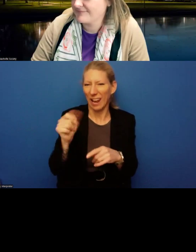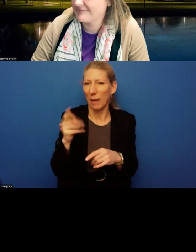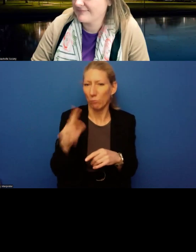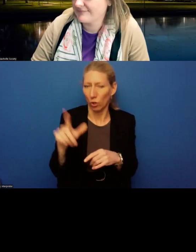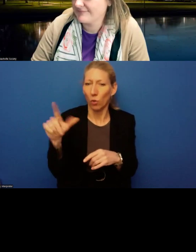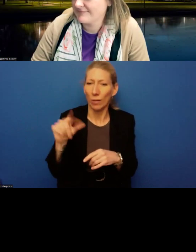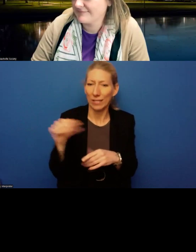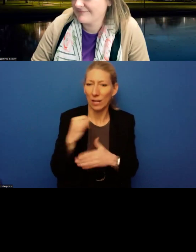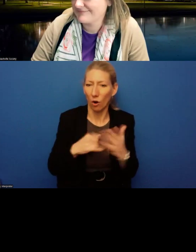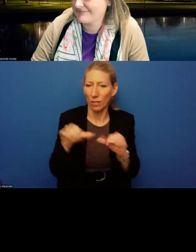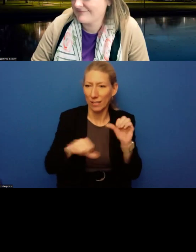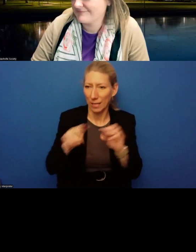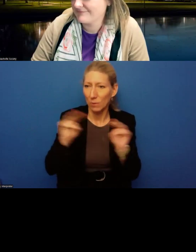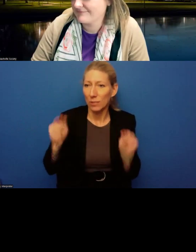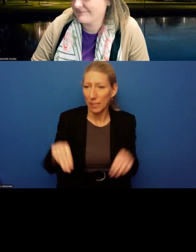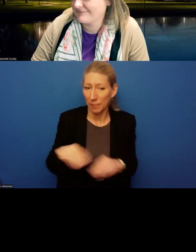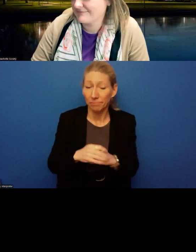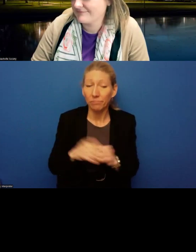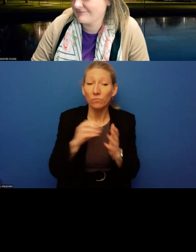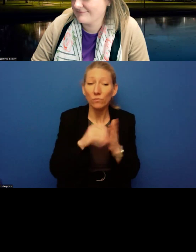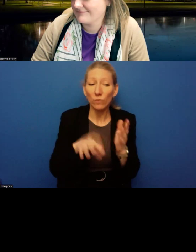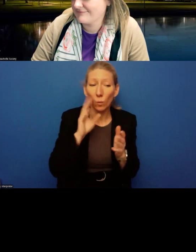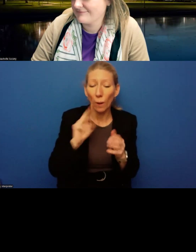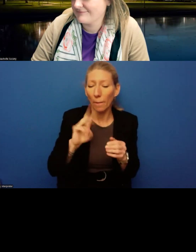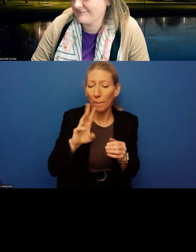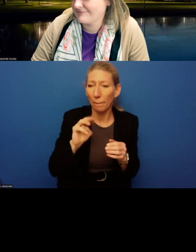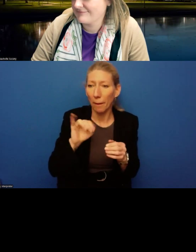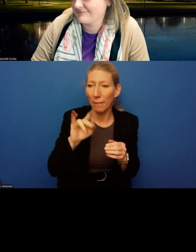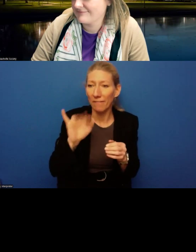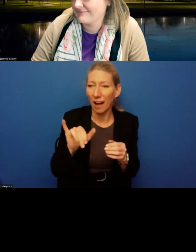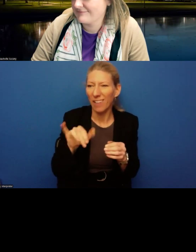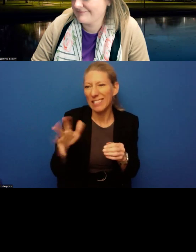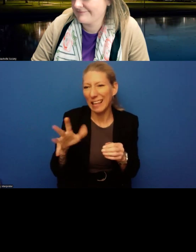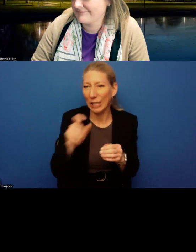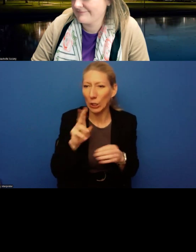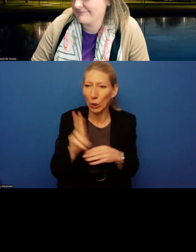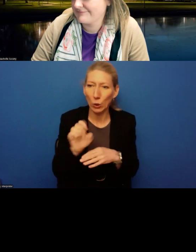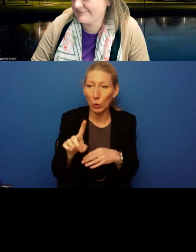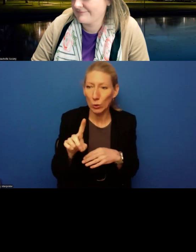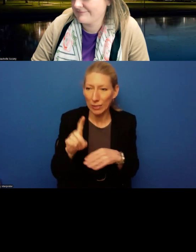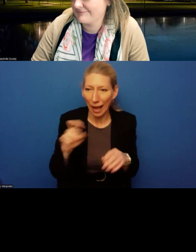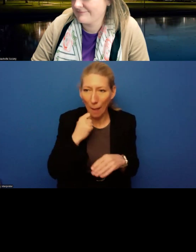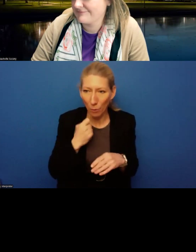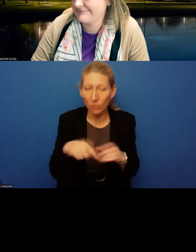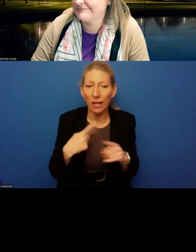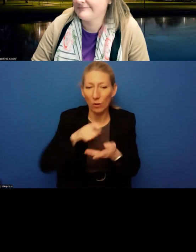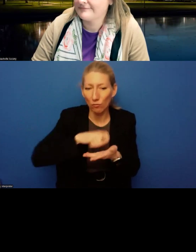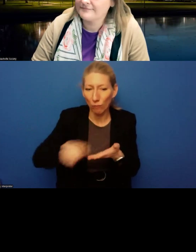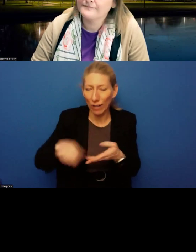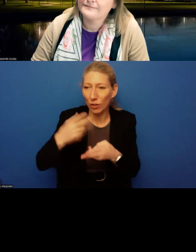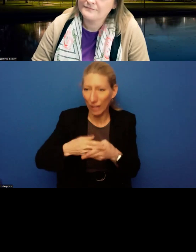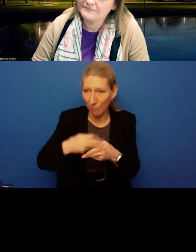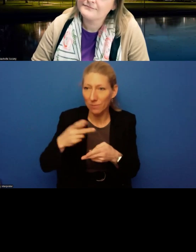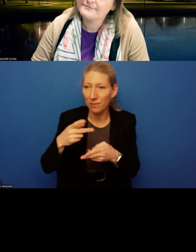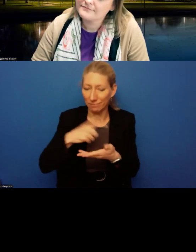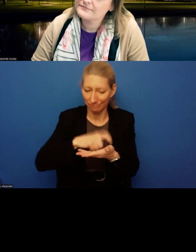Science Museum. Students will mummify slightly used apples from our school's cafeteria, write their names in hieroglyphics, as